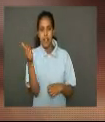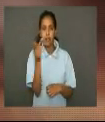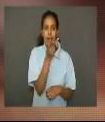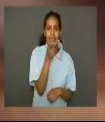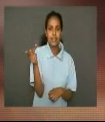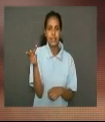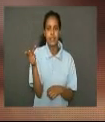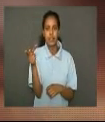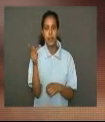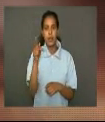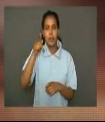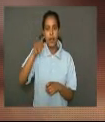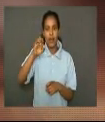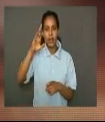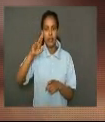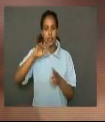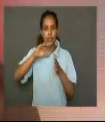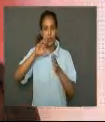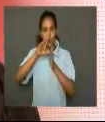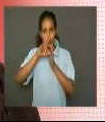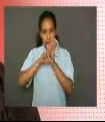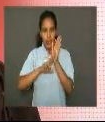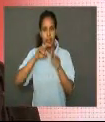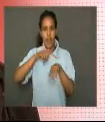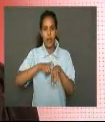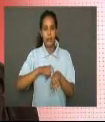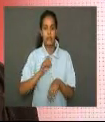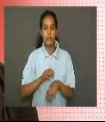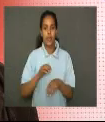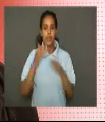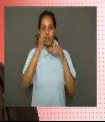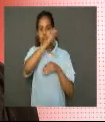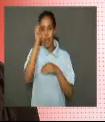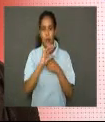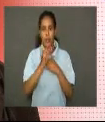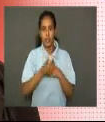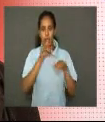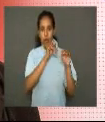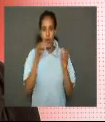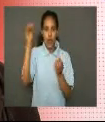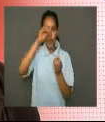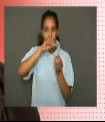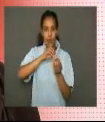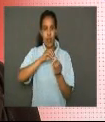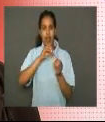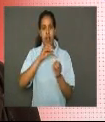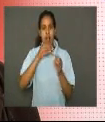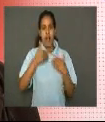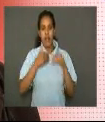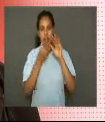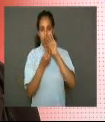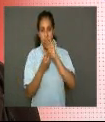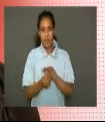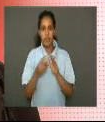particles per unit time. Temperature also has an effect on